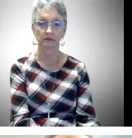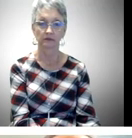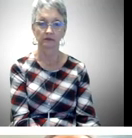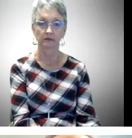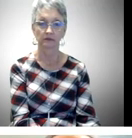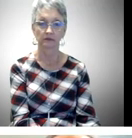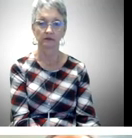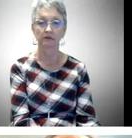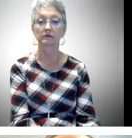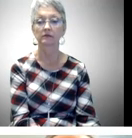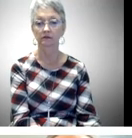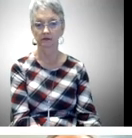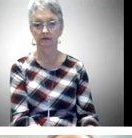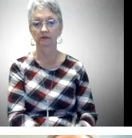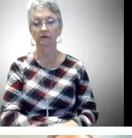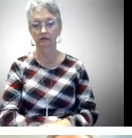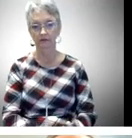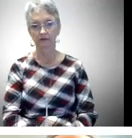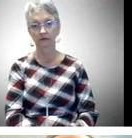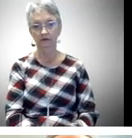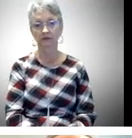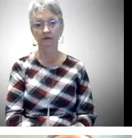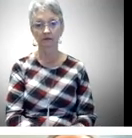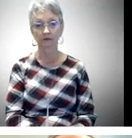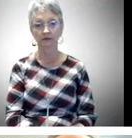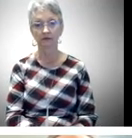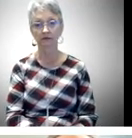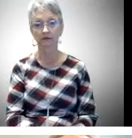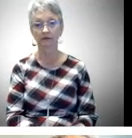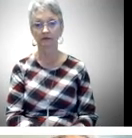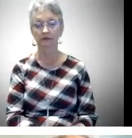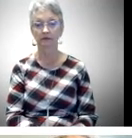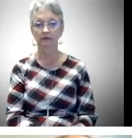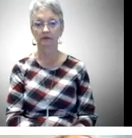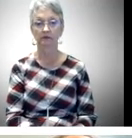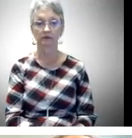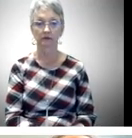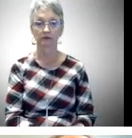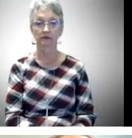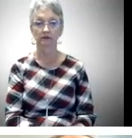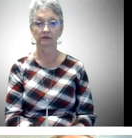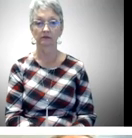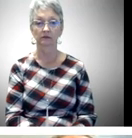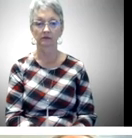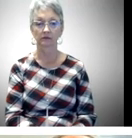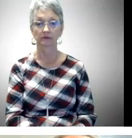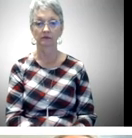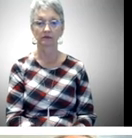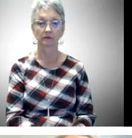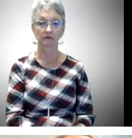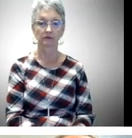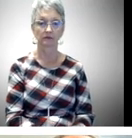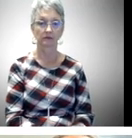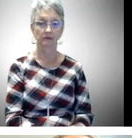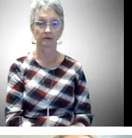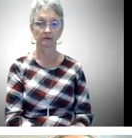payee for the managing the SSI. And then, but the rep payee should work with the individual to train